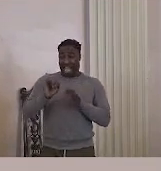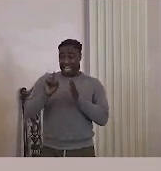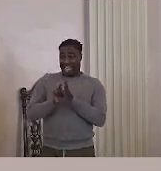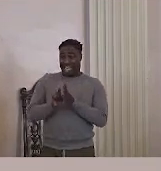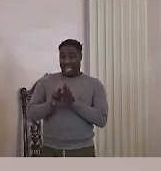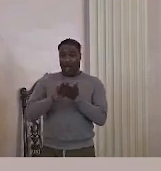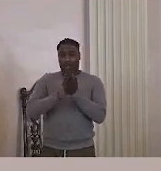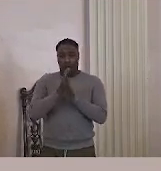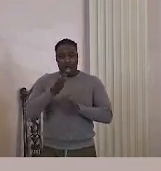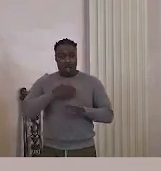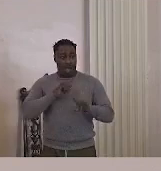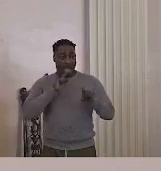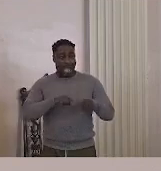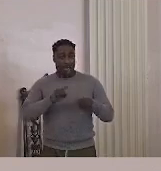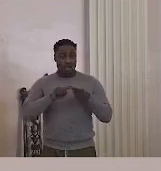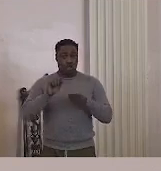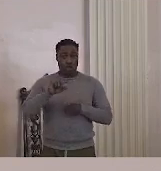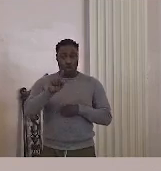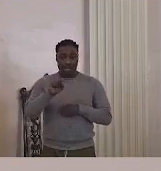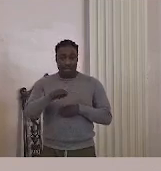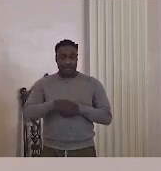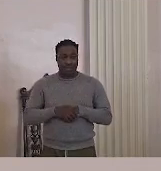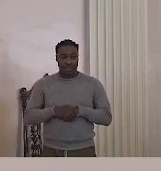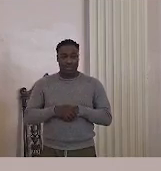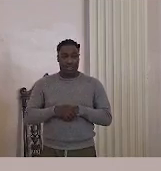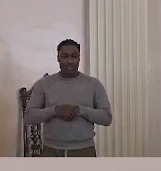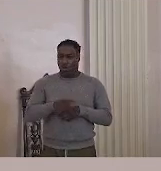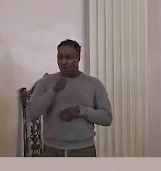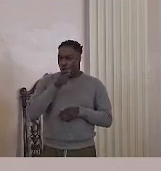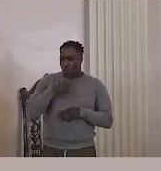the question, whose am I?